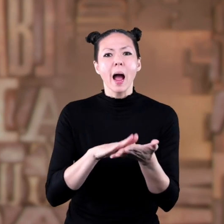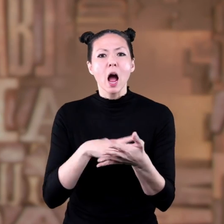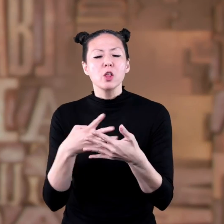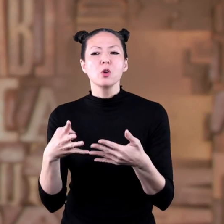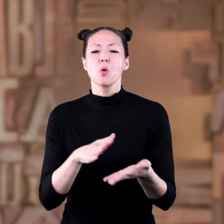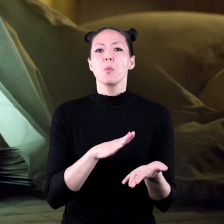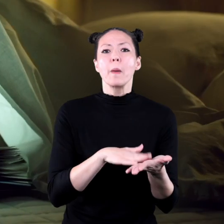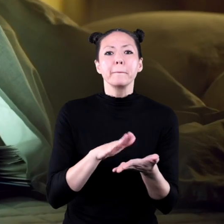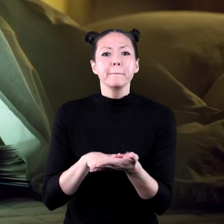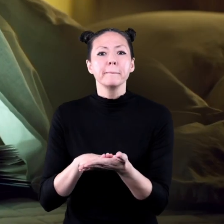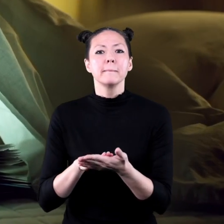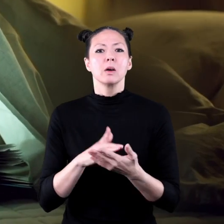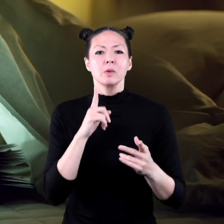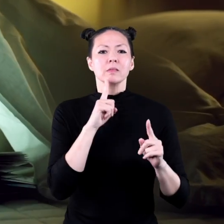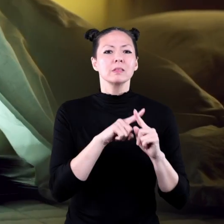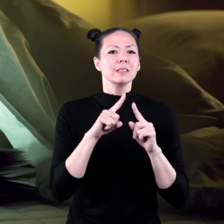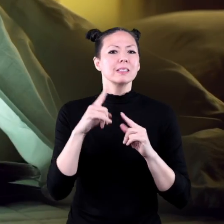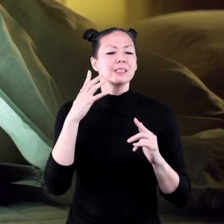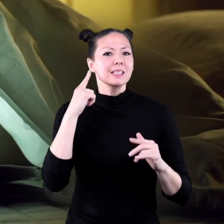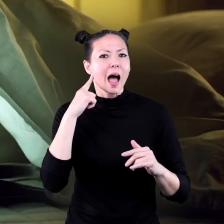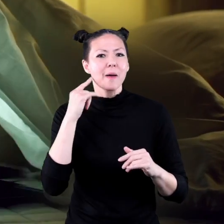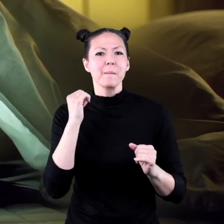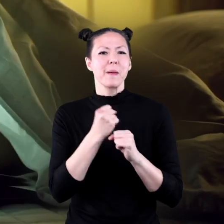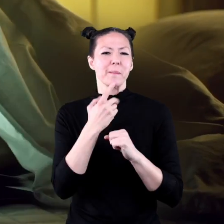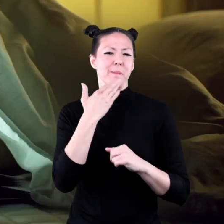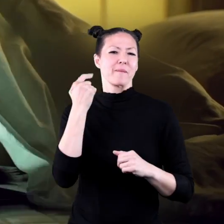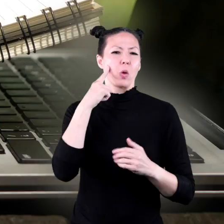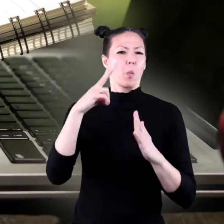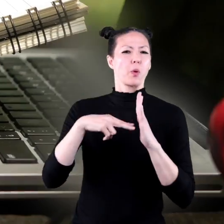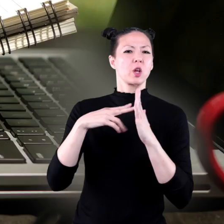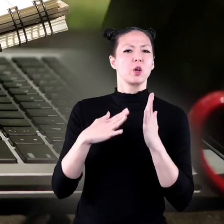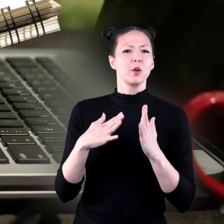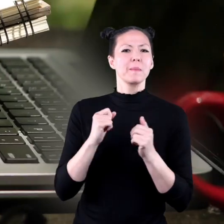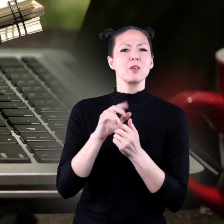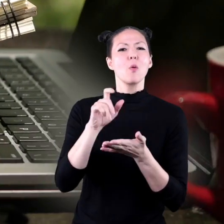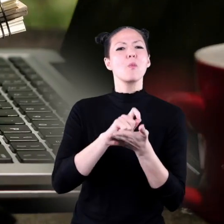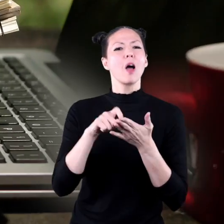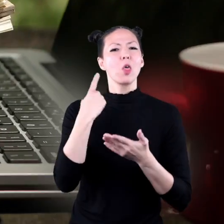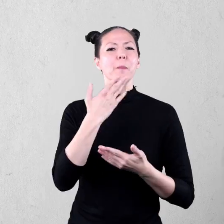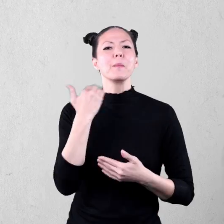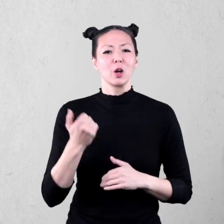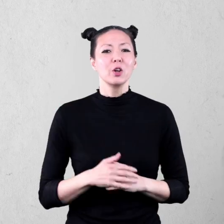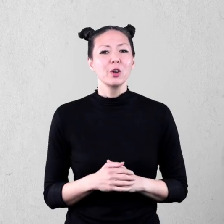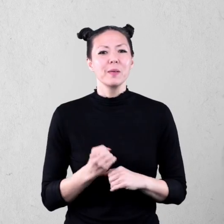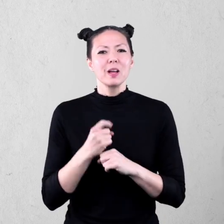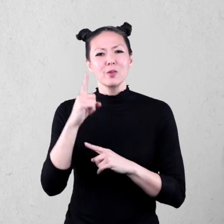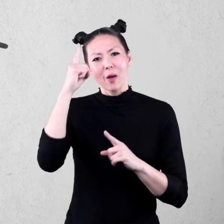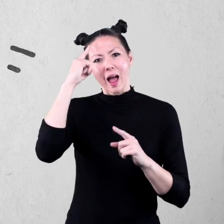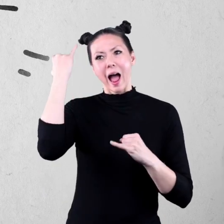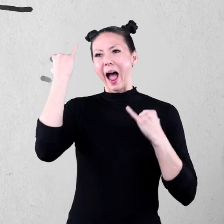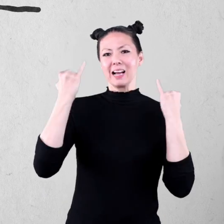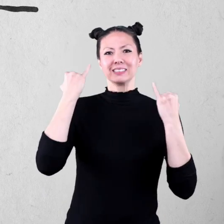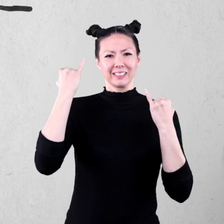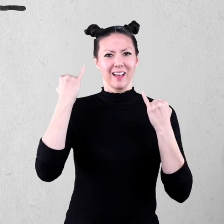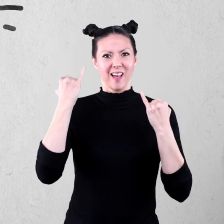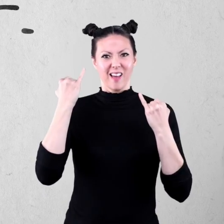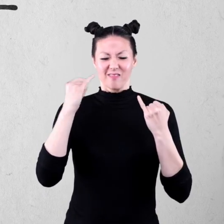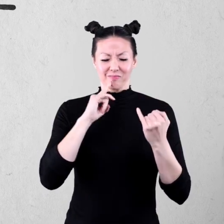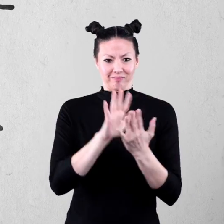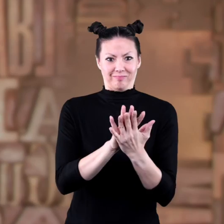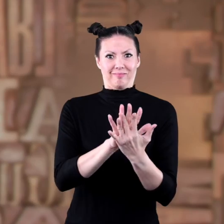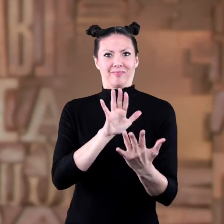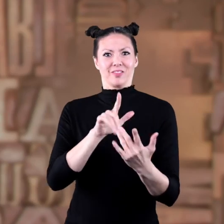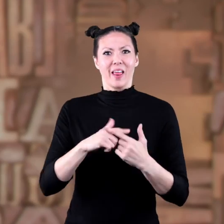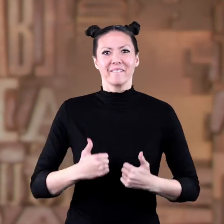and rhythms. Doing this will sound better to the reader, make your writing flow better, and make your ideas really come to